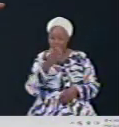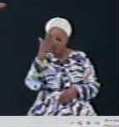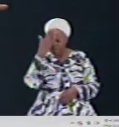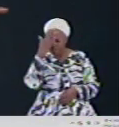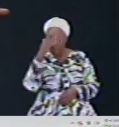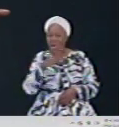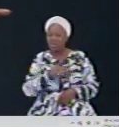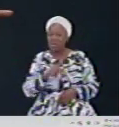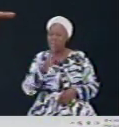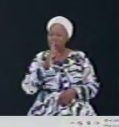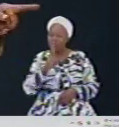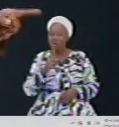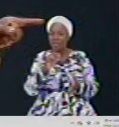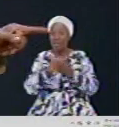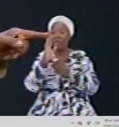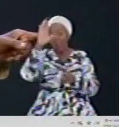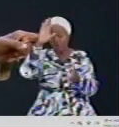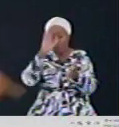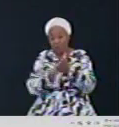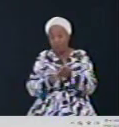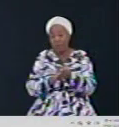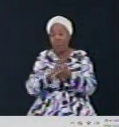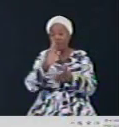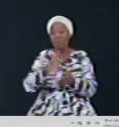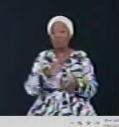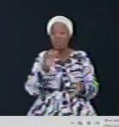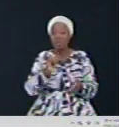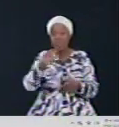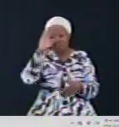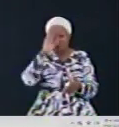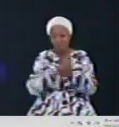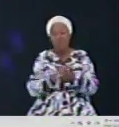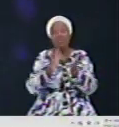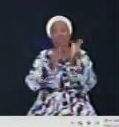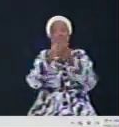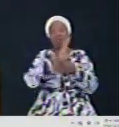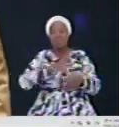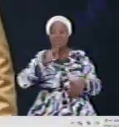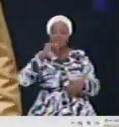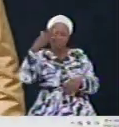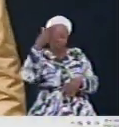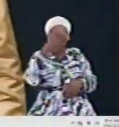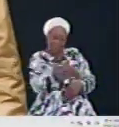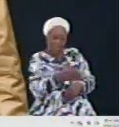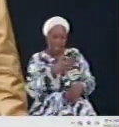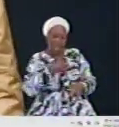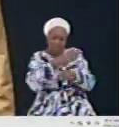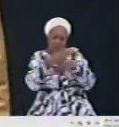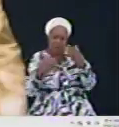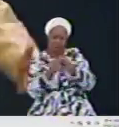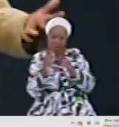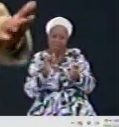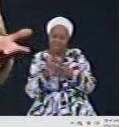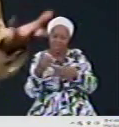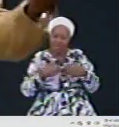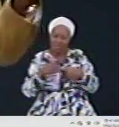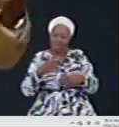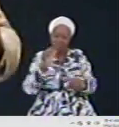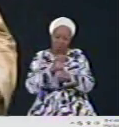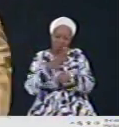your husband, the bridegroom, is there, and all these people having the works of the flesh, and